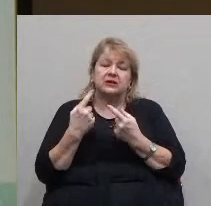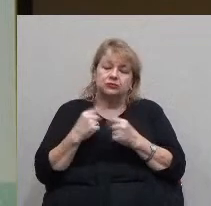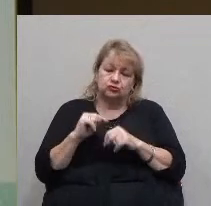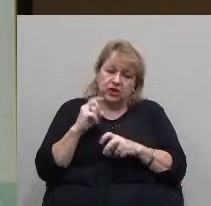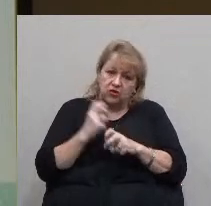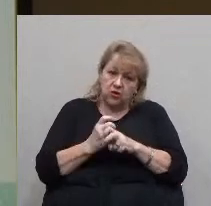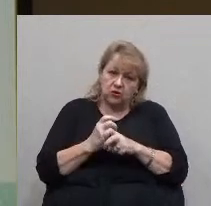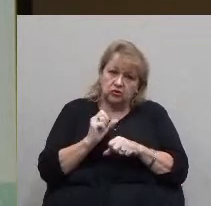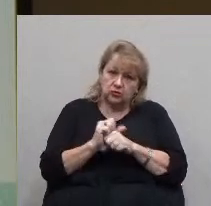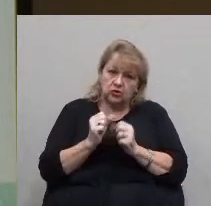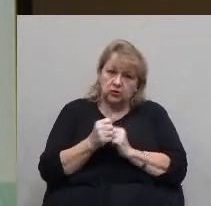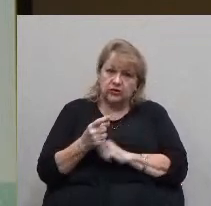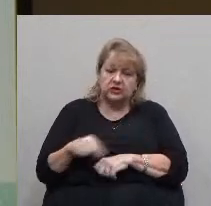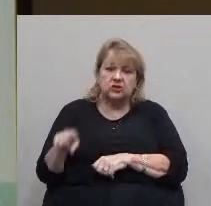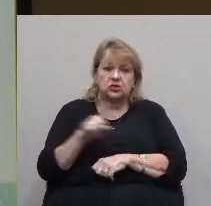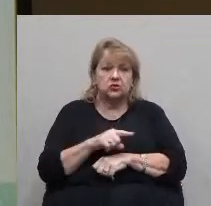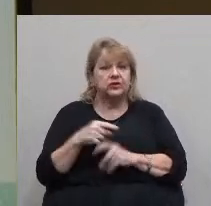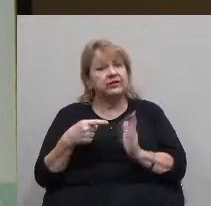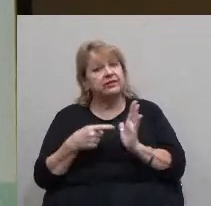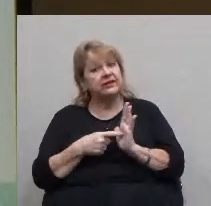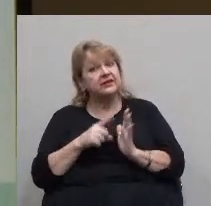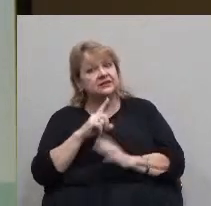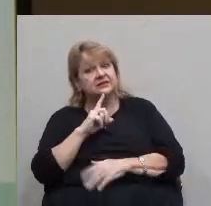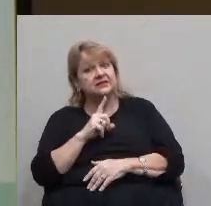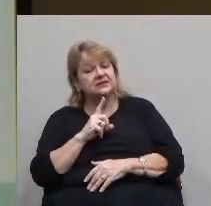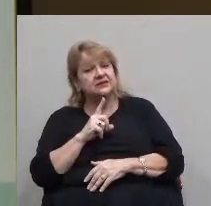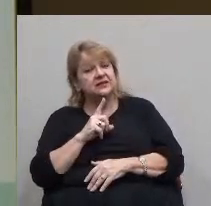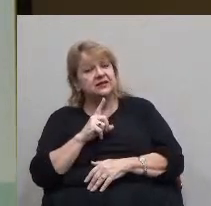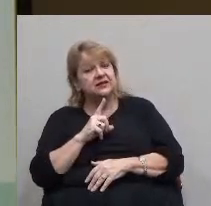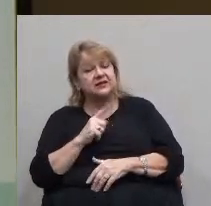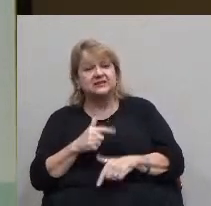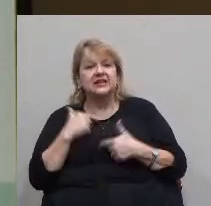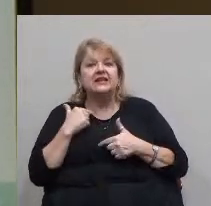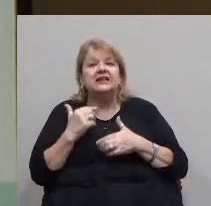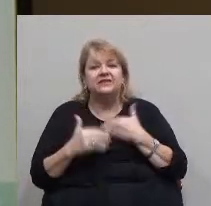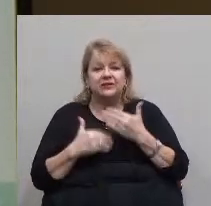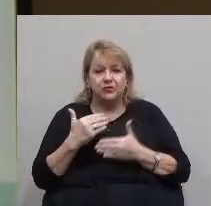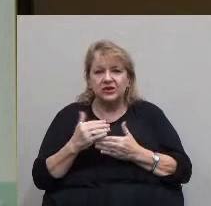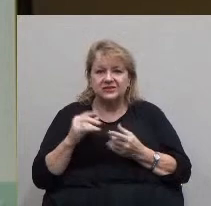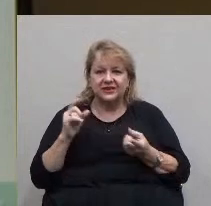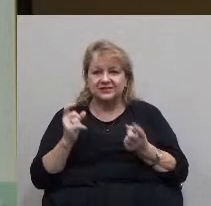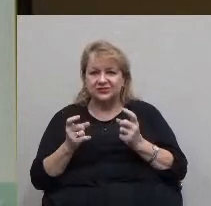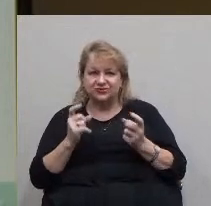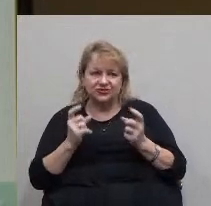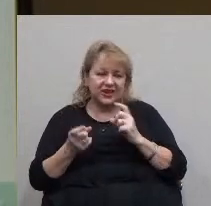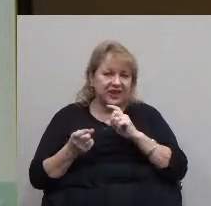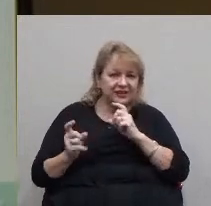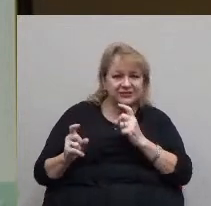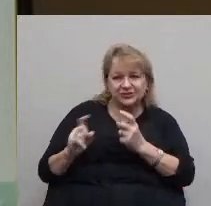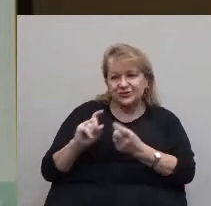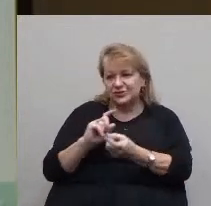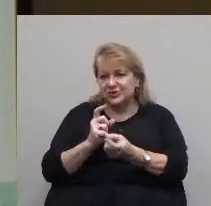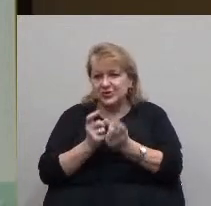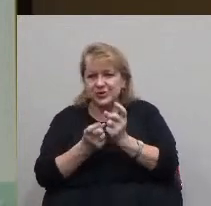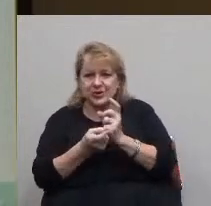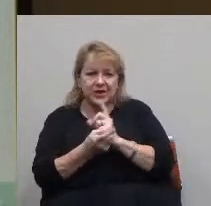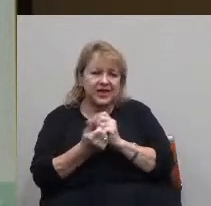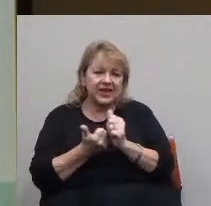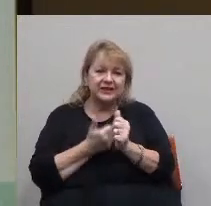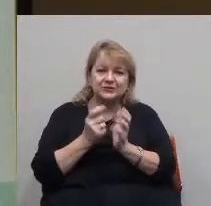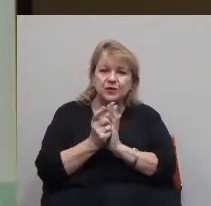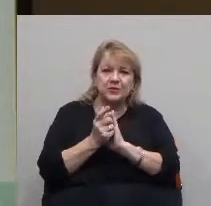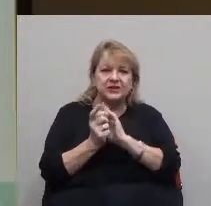through. You know, this is a very, it's a living process. It has twists and turns at every